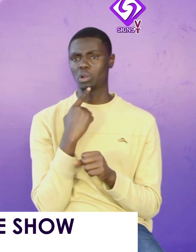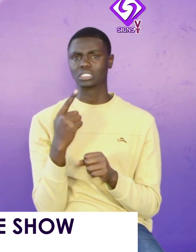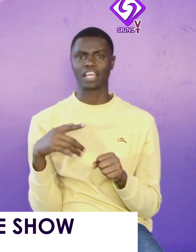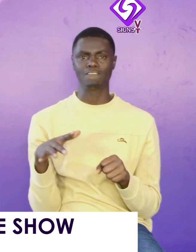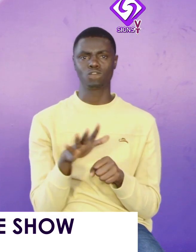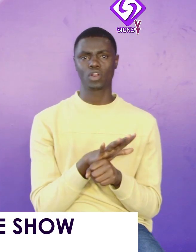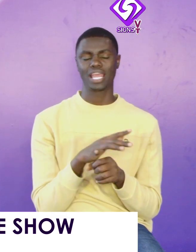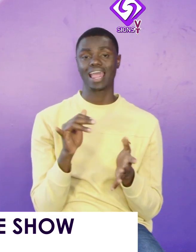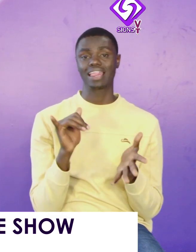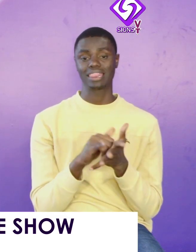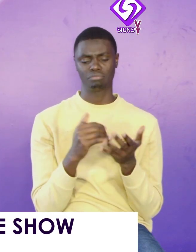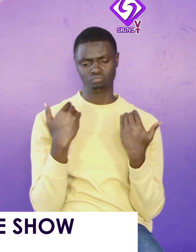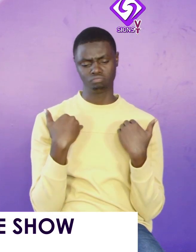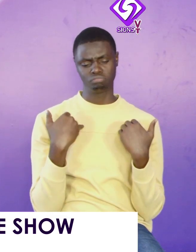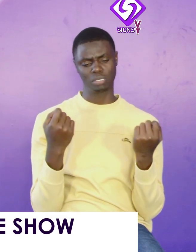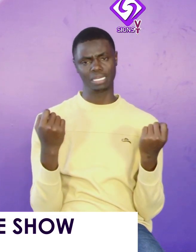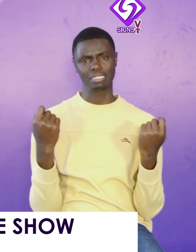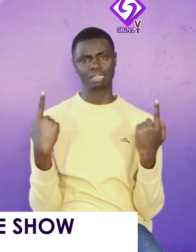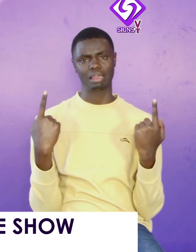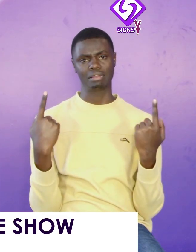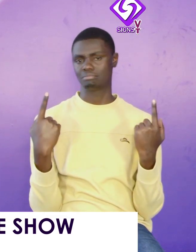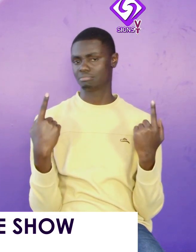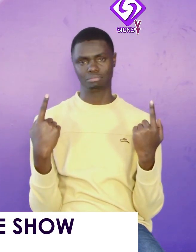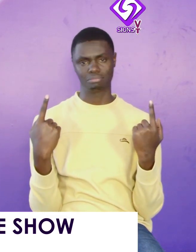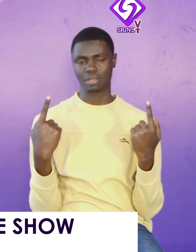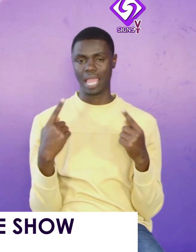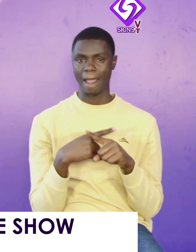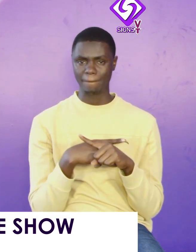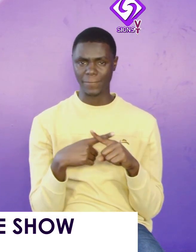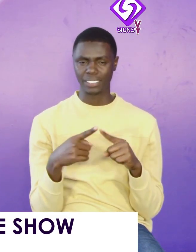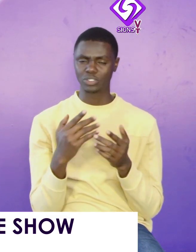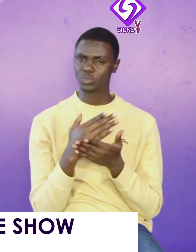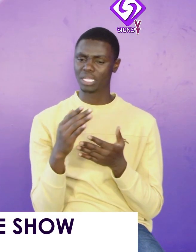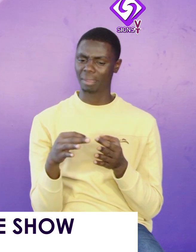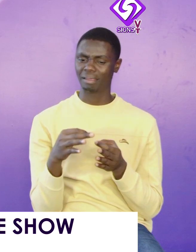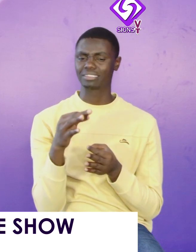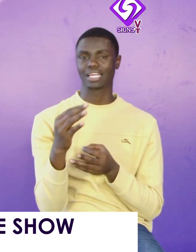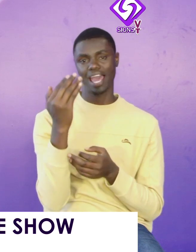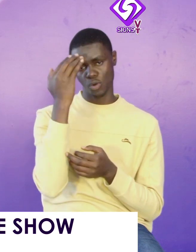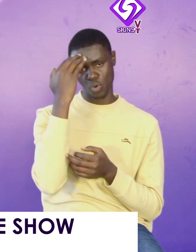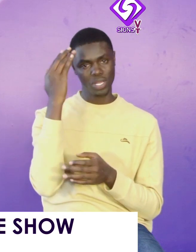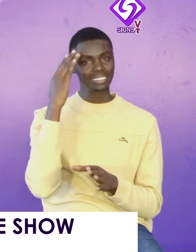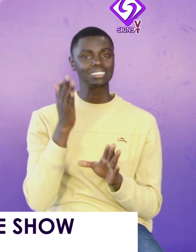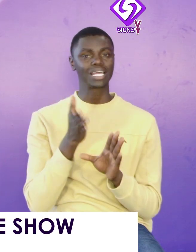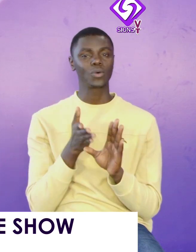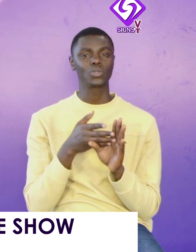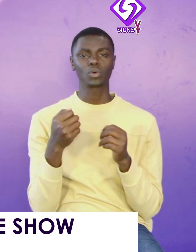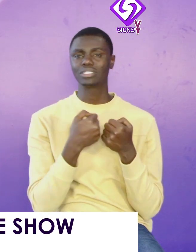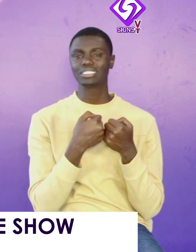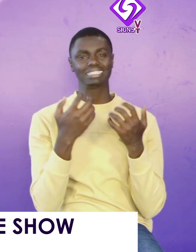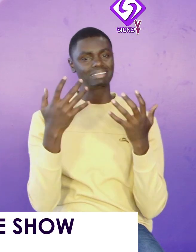fully that I understand exactly where you are. But to some extent, I know that psychological challenges are